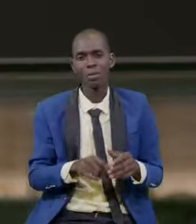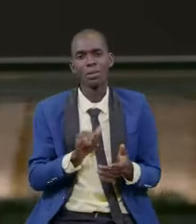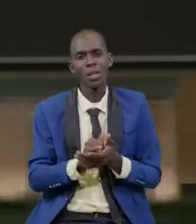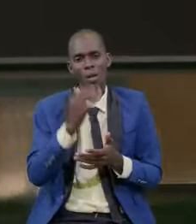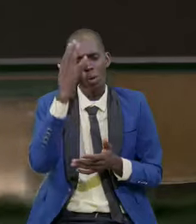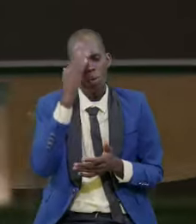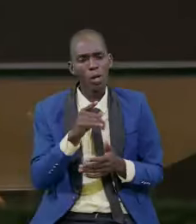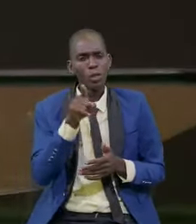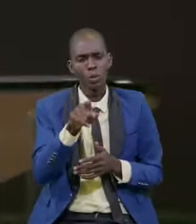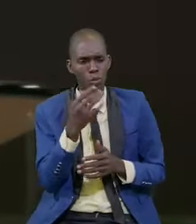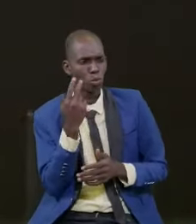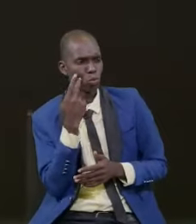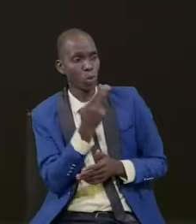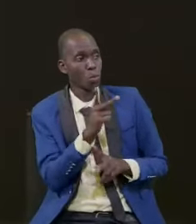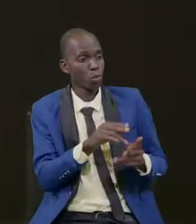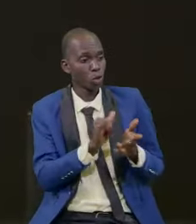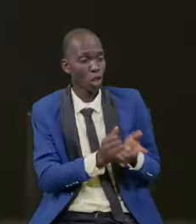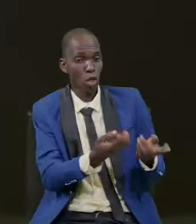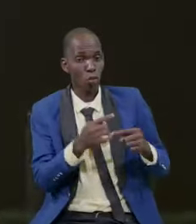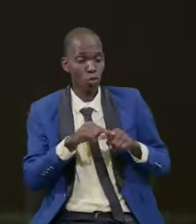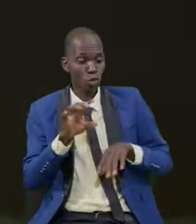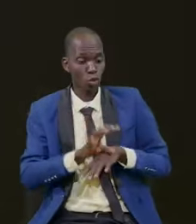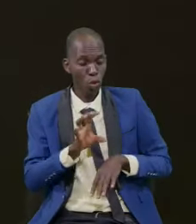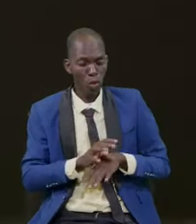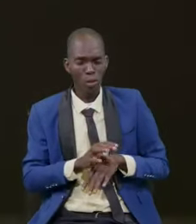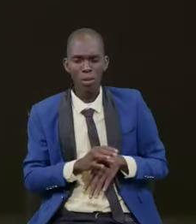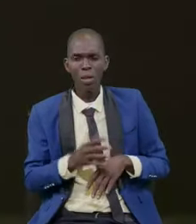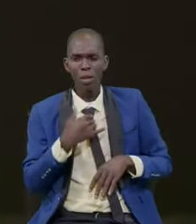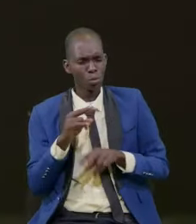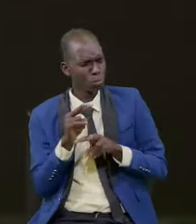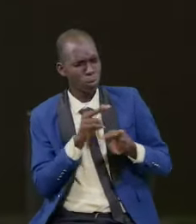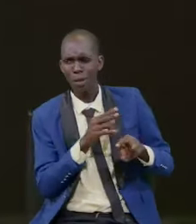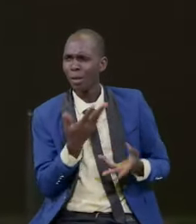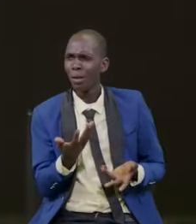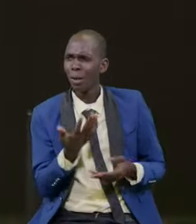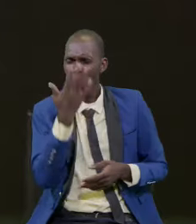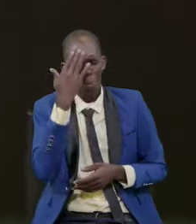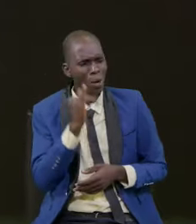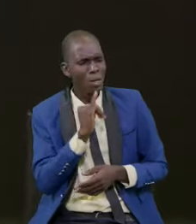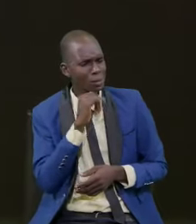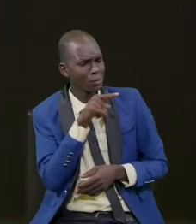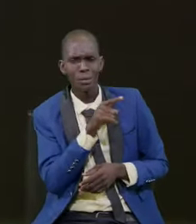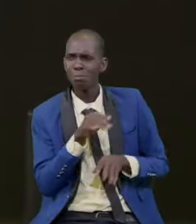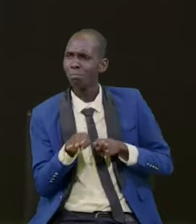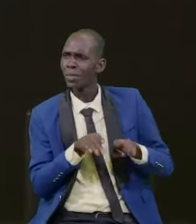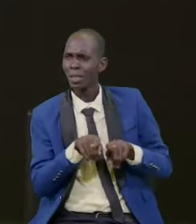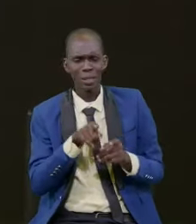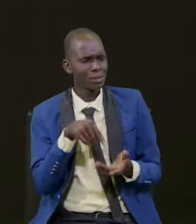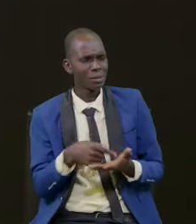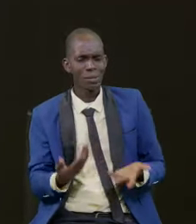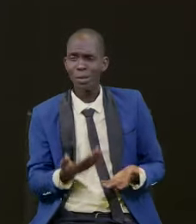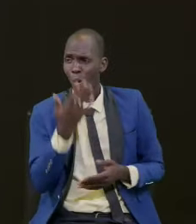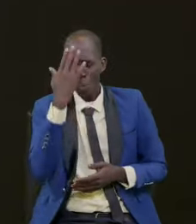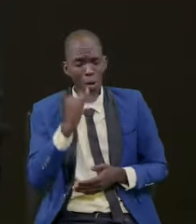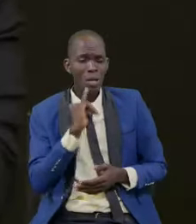to church, you watch them, you say, but why is this man acting like that? Why is